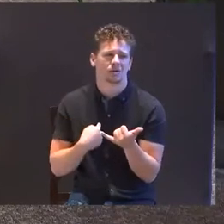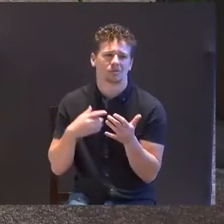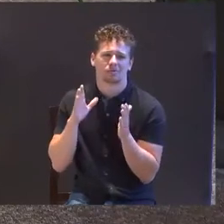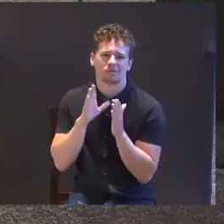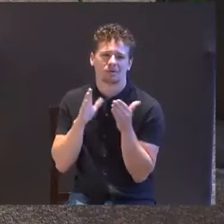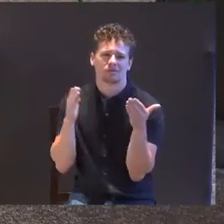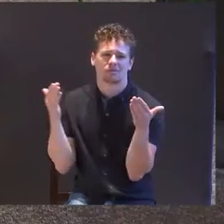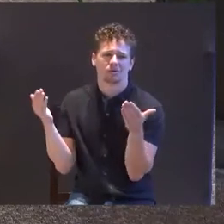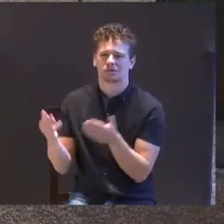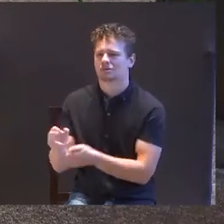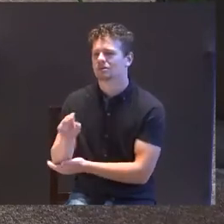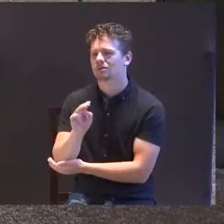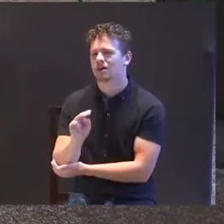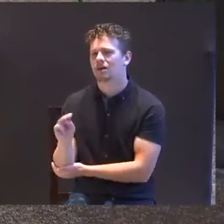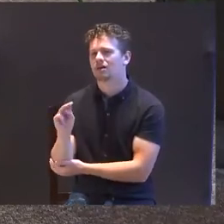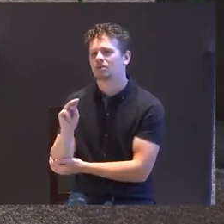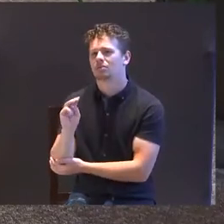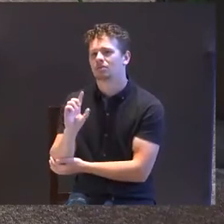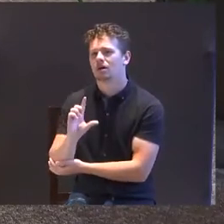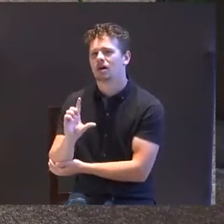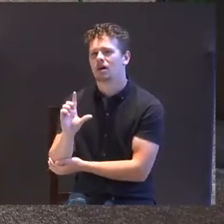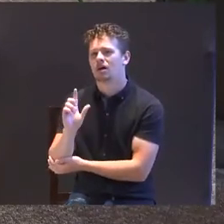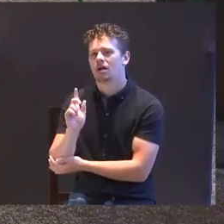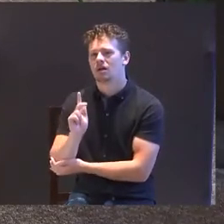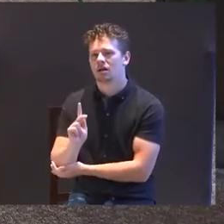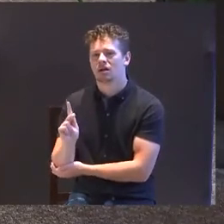to Martin Luther King.